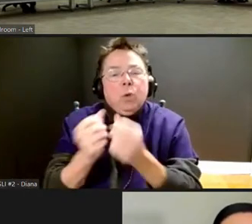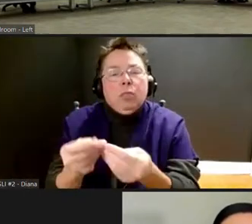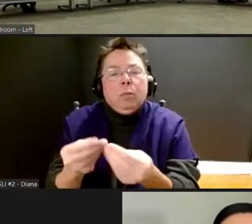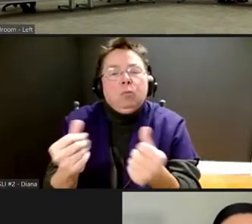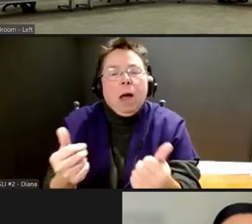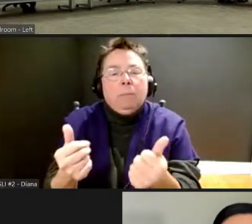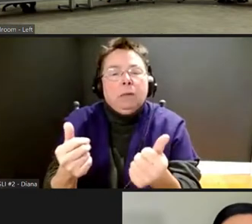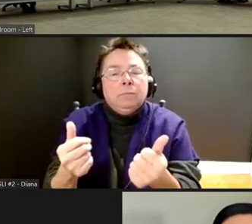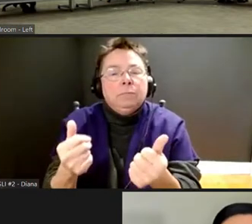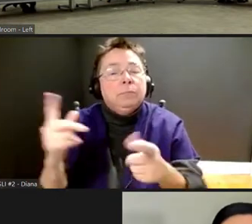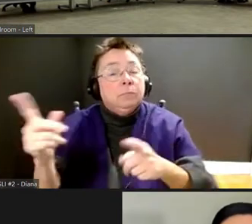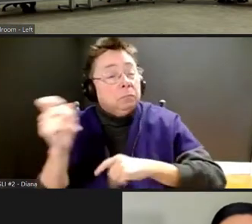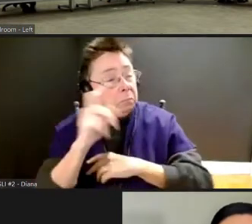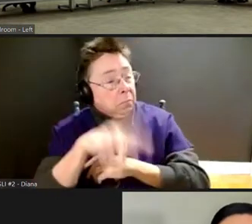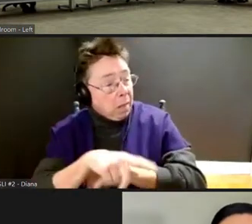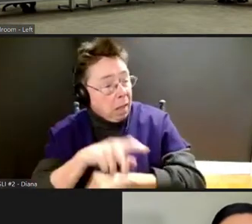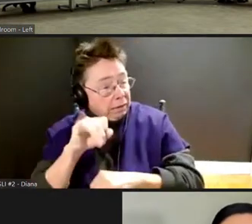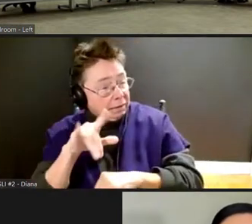Has it been signed already?